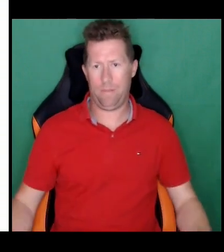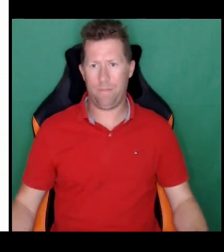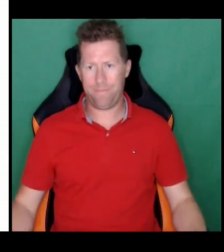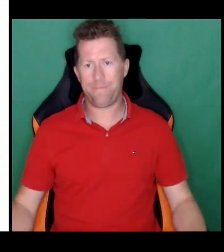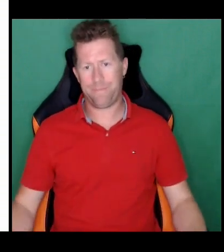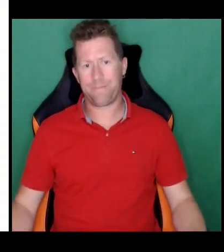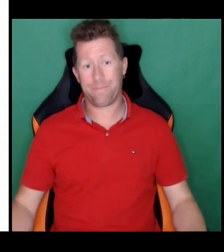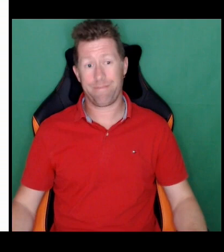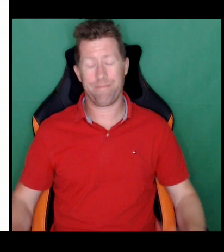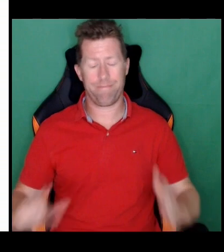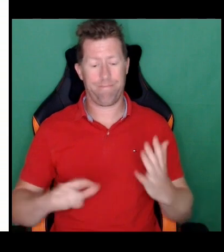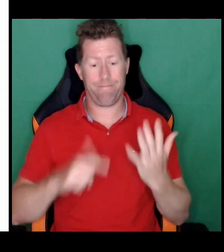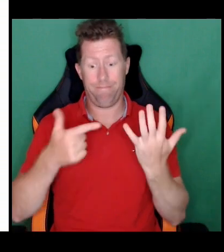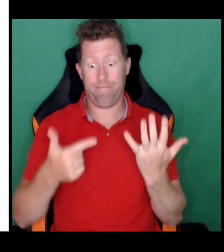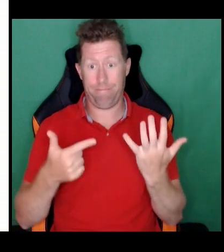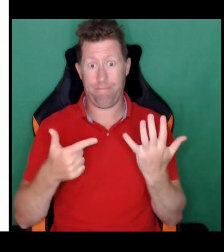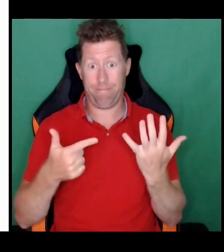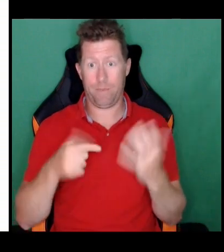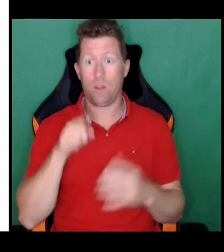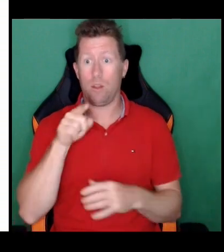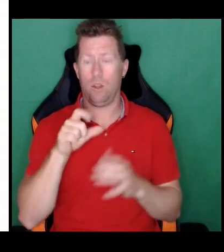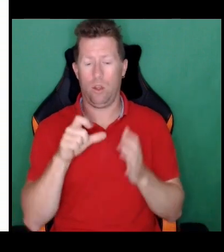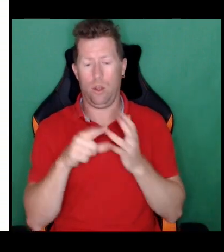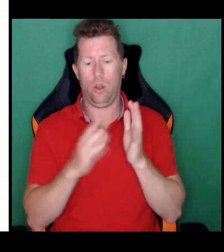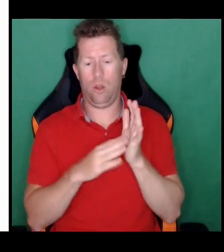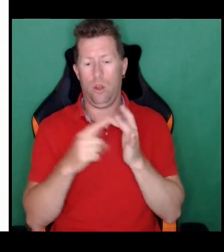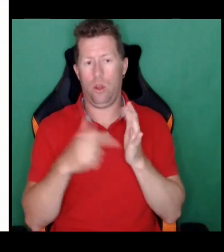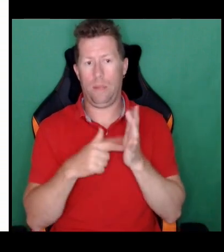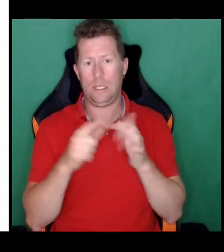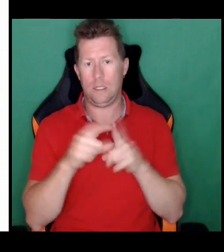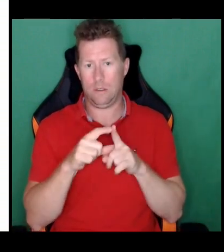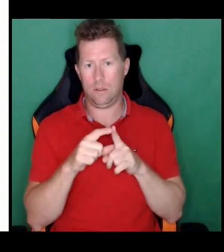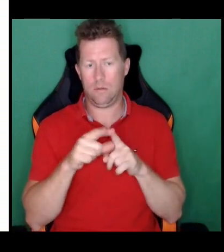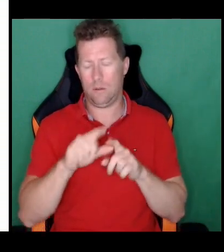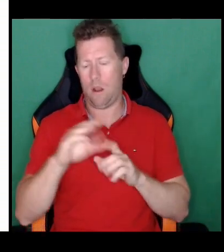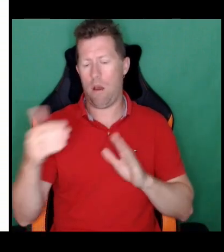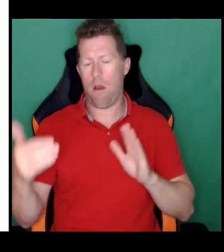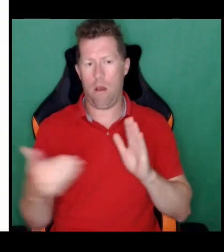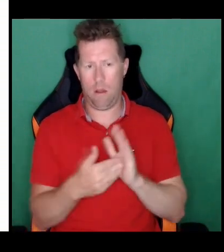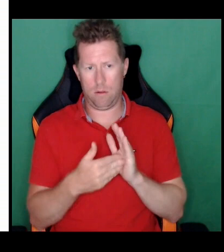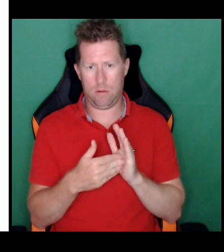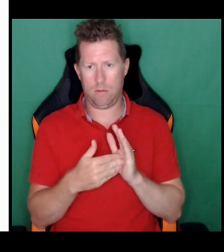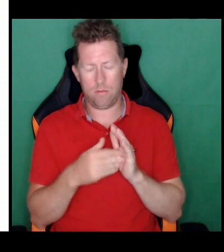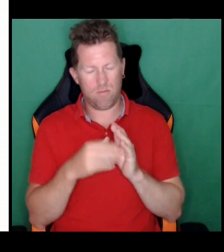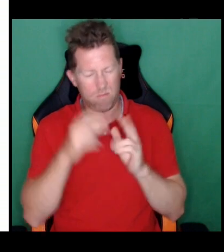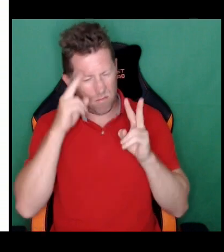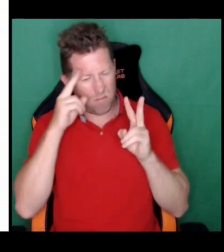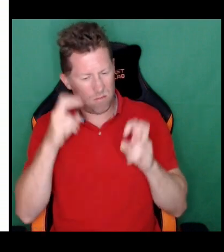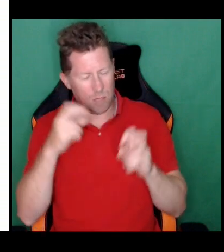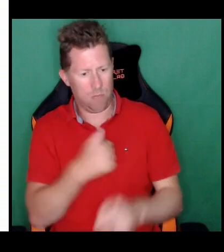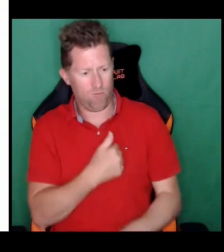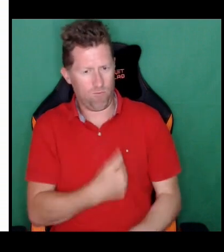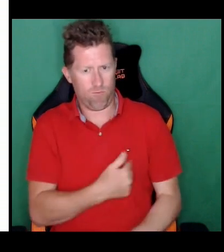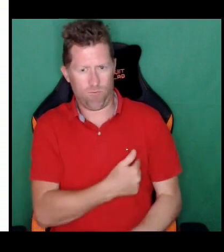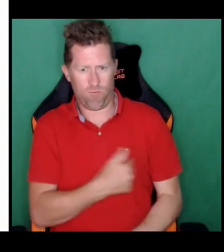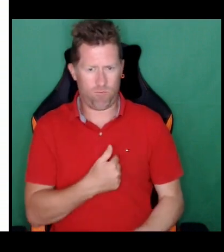So finally, this leads me to the final segment, the segment that we have coined the committed segment, but who